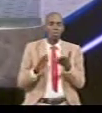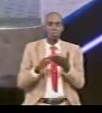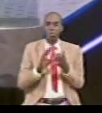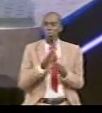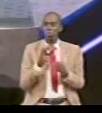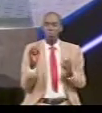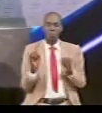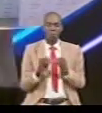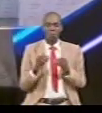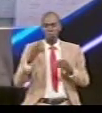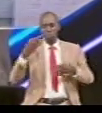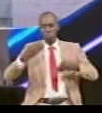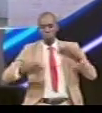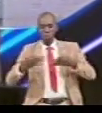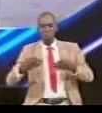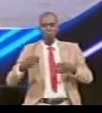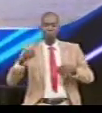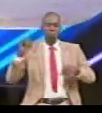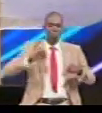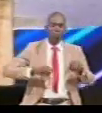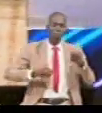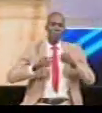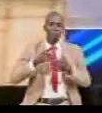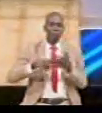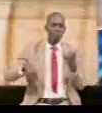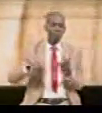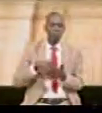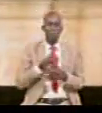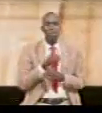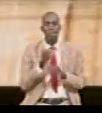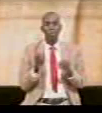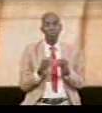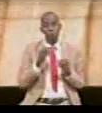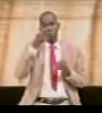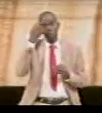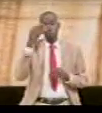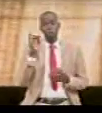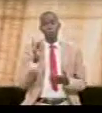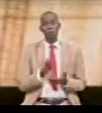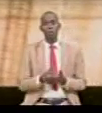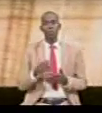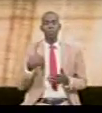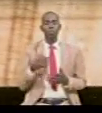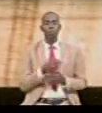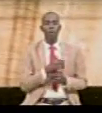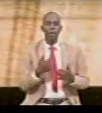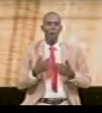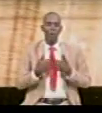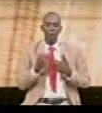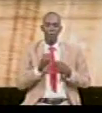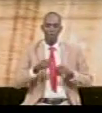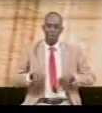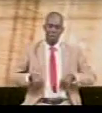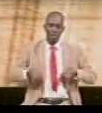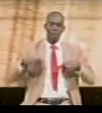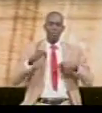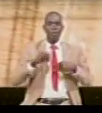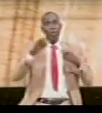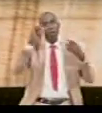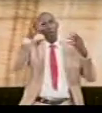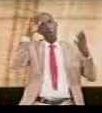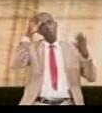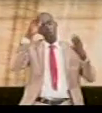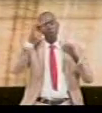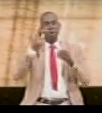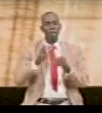no judgment anymore. And because of that, we have a living hope, a lively hope in the